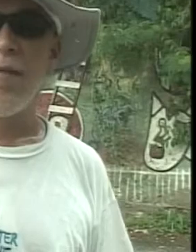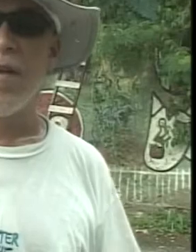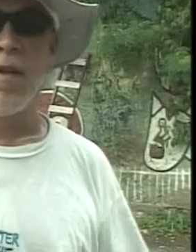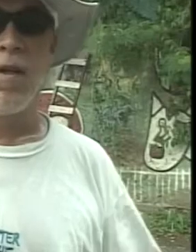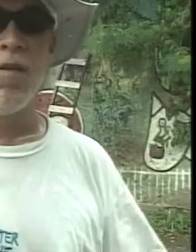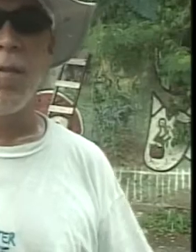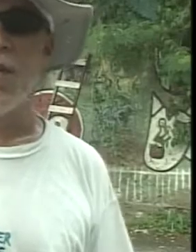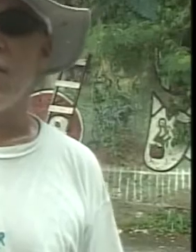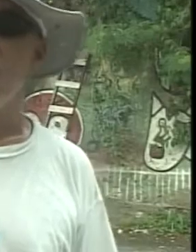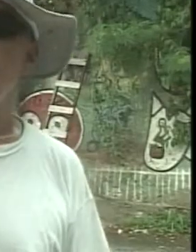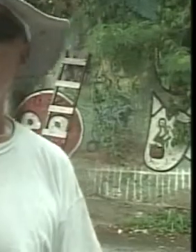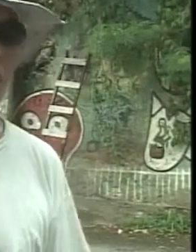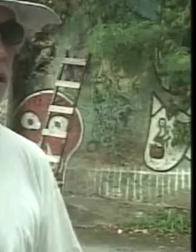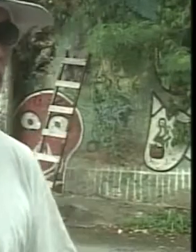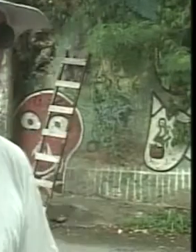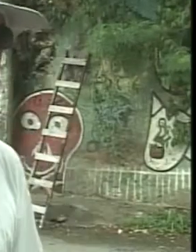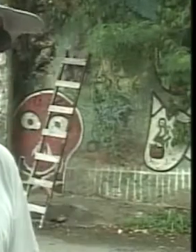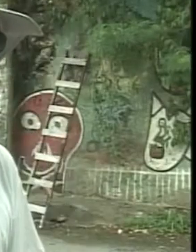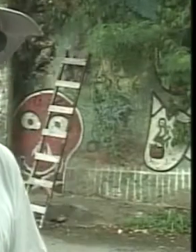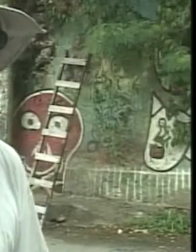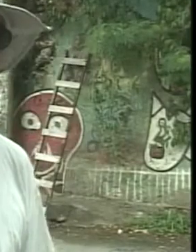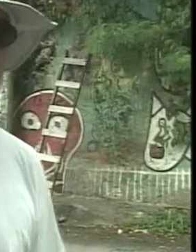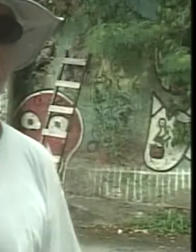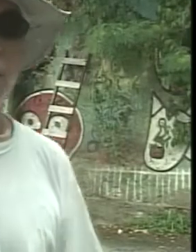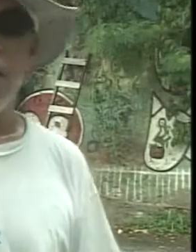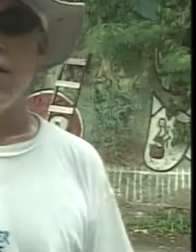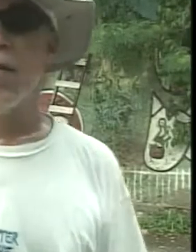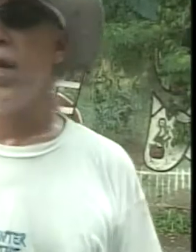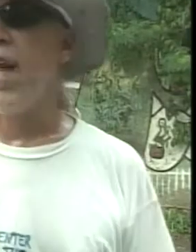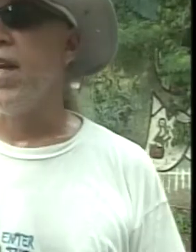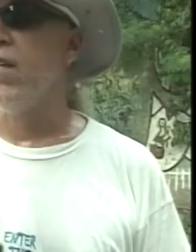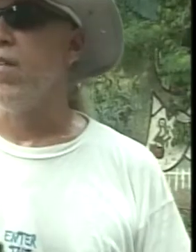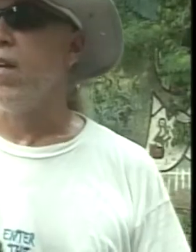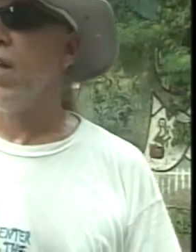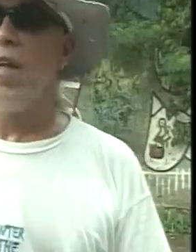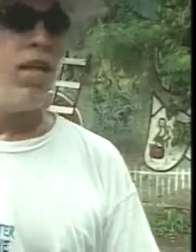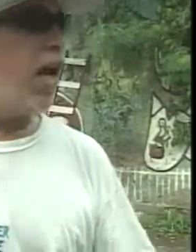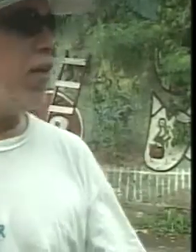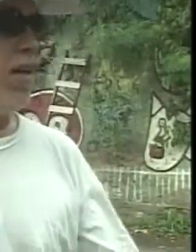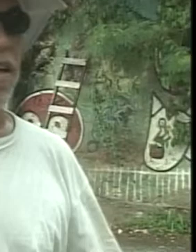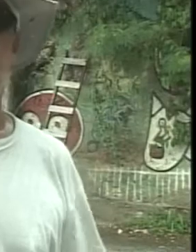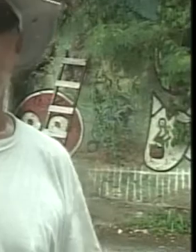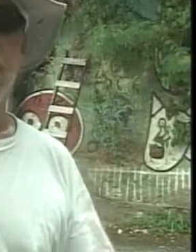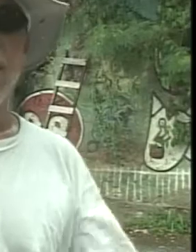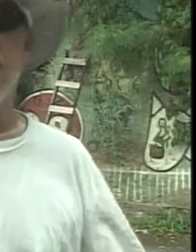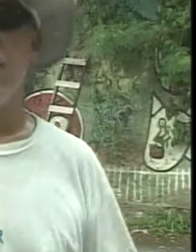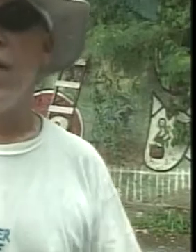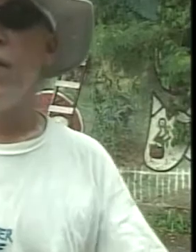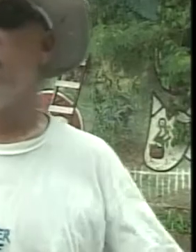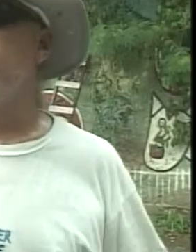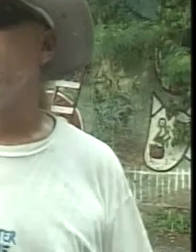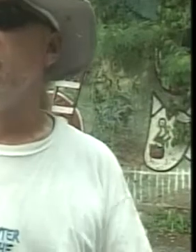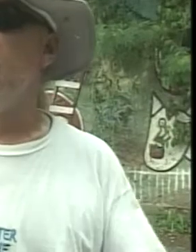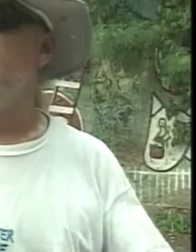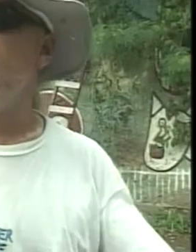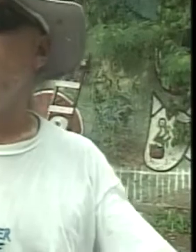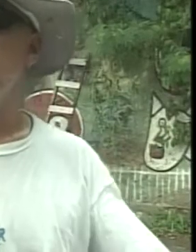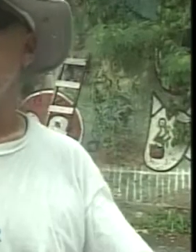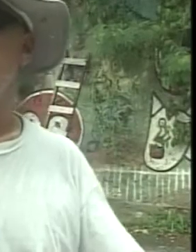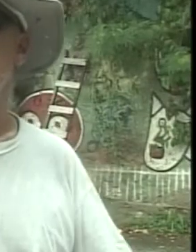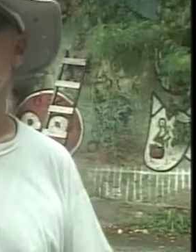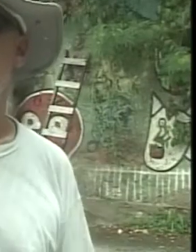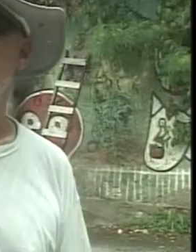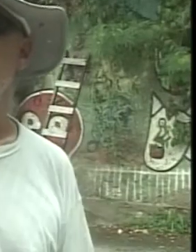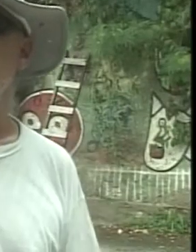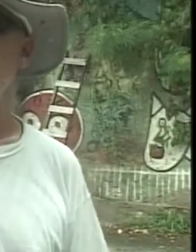individuals, whatever, sponsors. That's all, there are many different ways. But the idea is to have a clean area when folks come. If you come to your